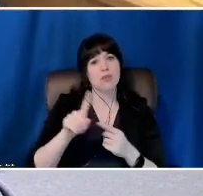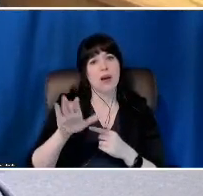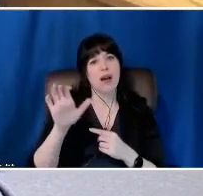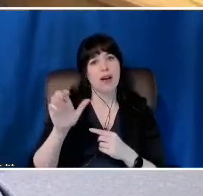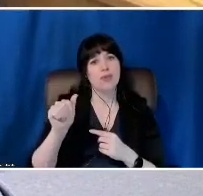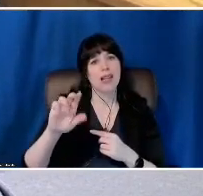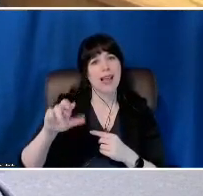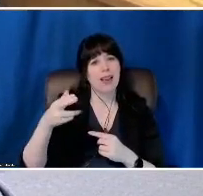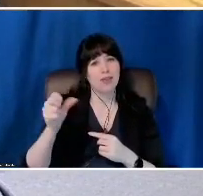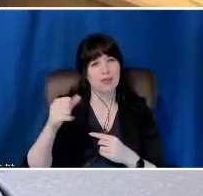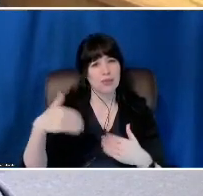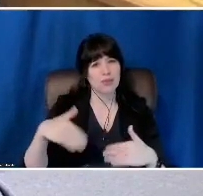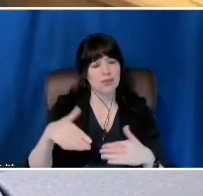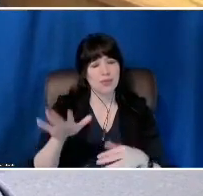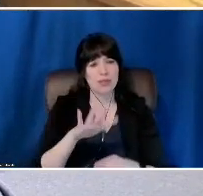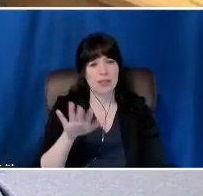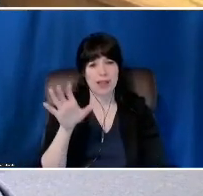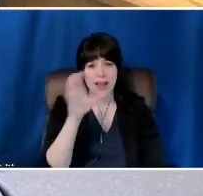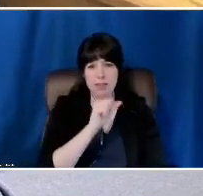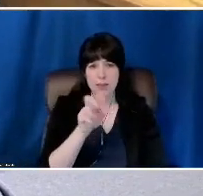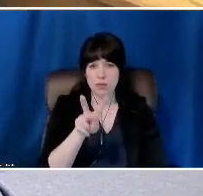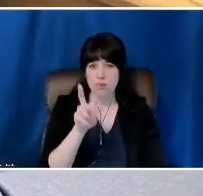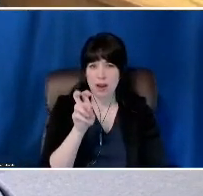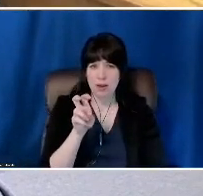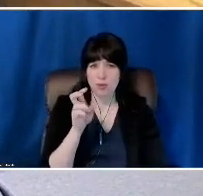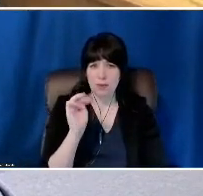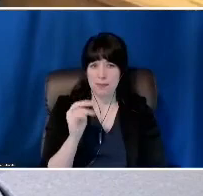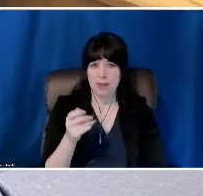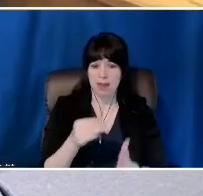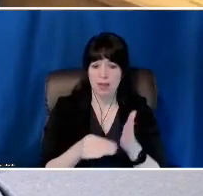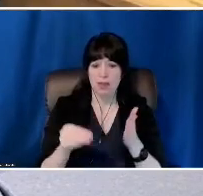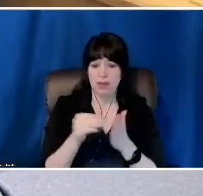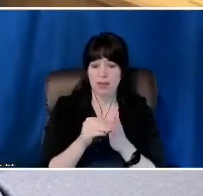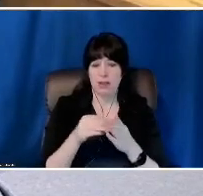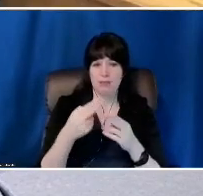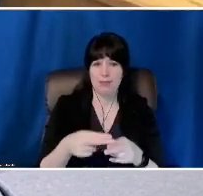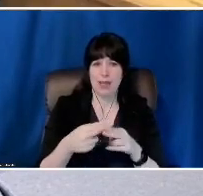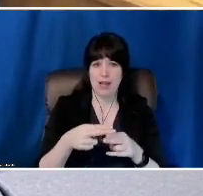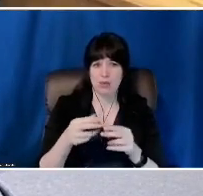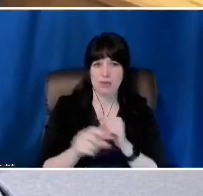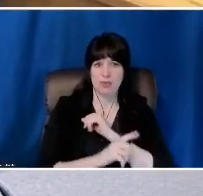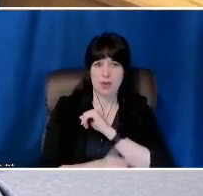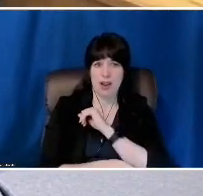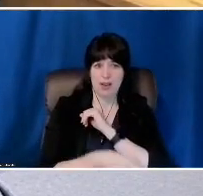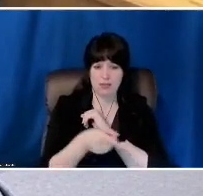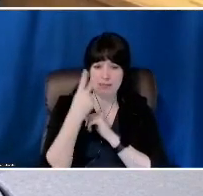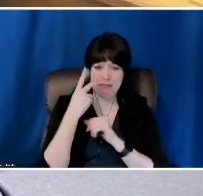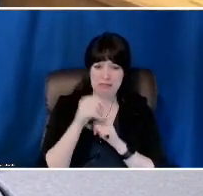There is an estimated 200 million pounds of trash on site, which is clearly polluting the waterways.